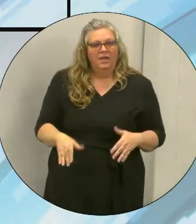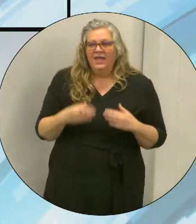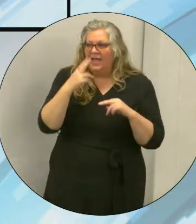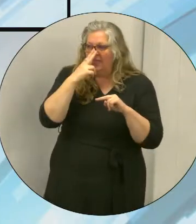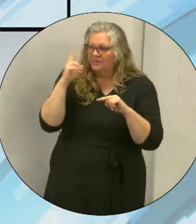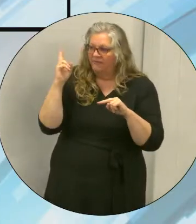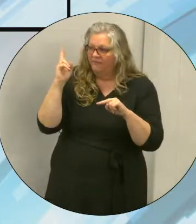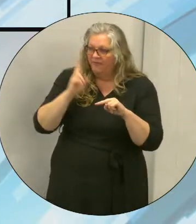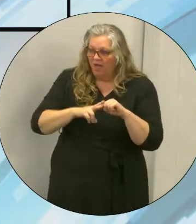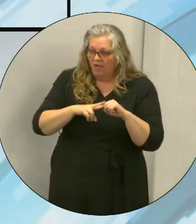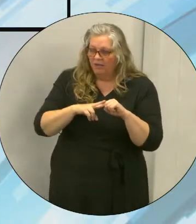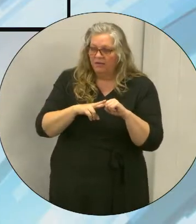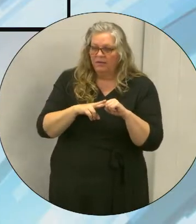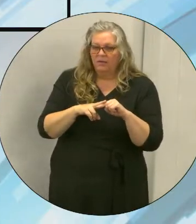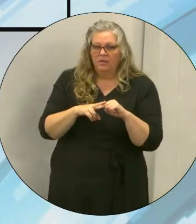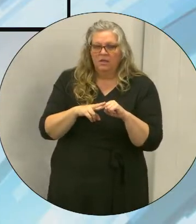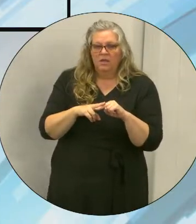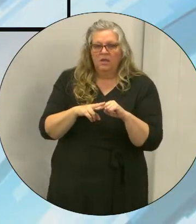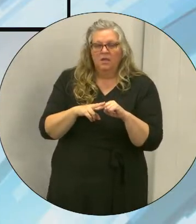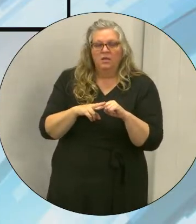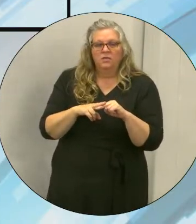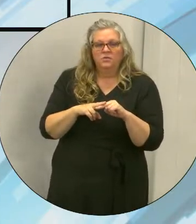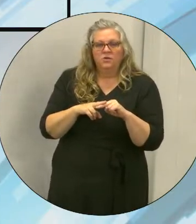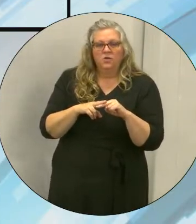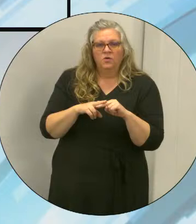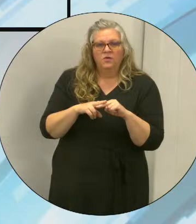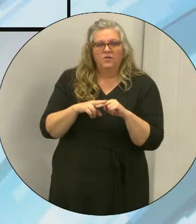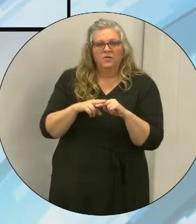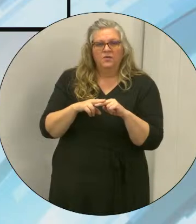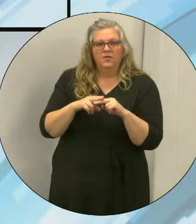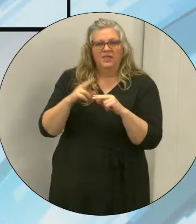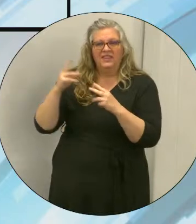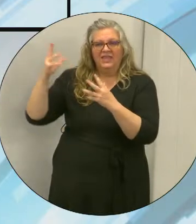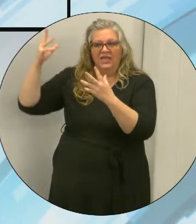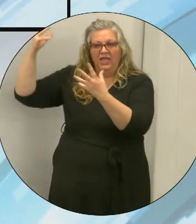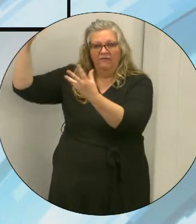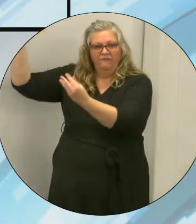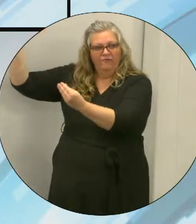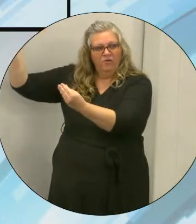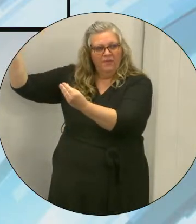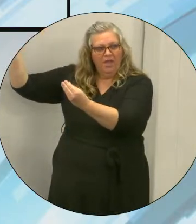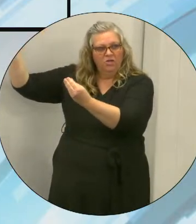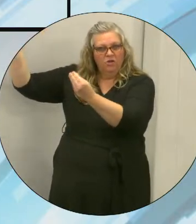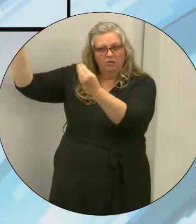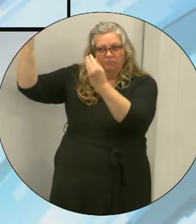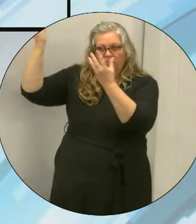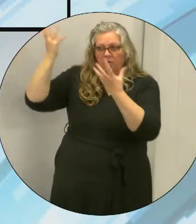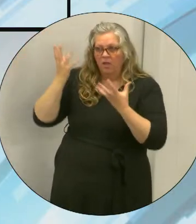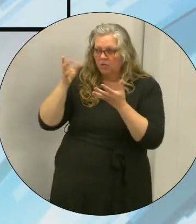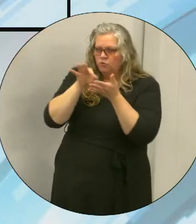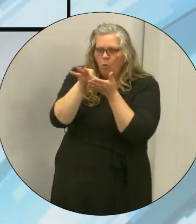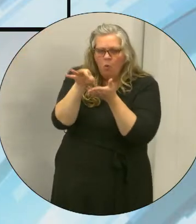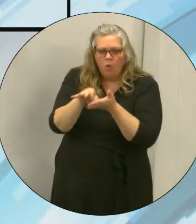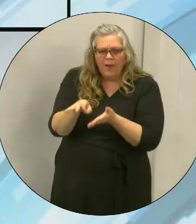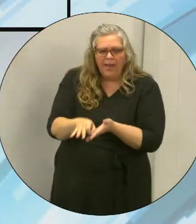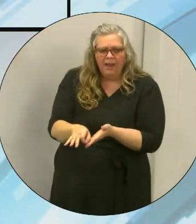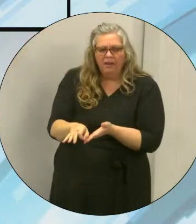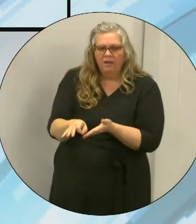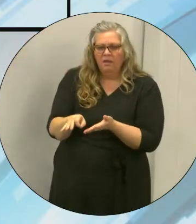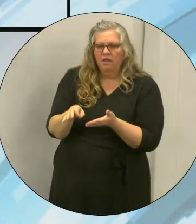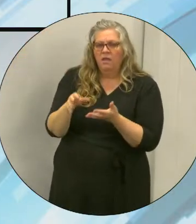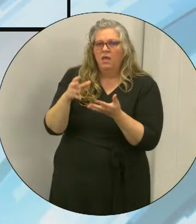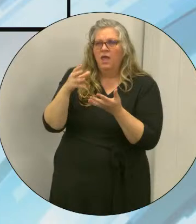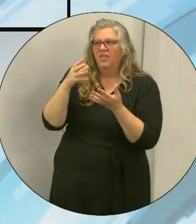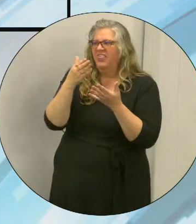to take some of the quantitative information that we were able to get from scoring, from the data that we saw from